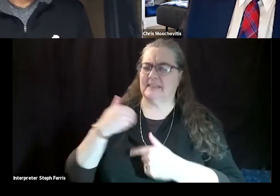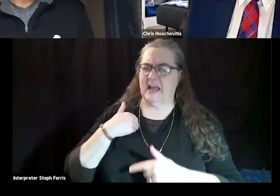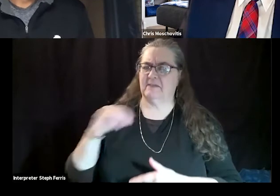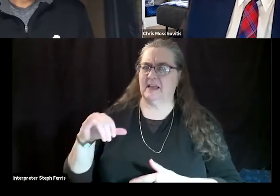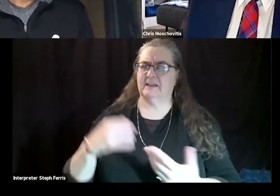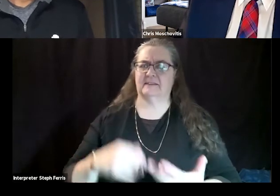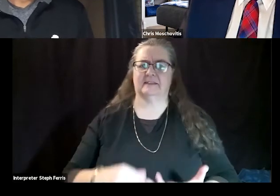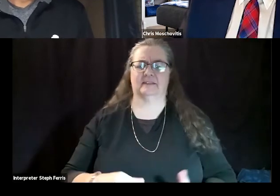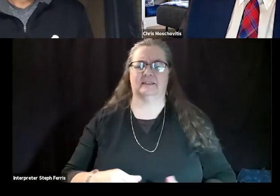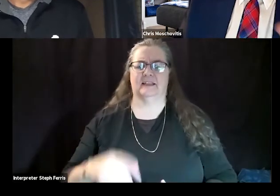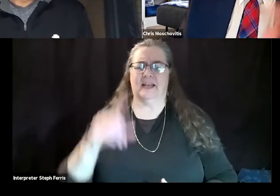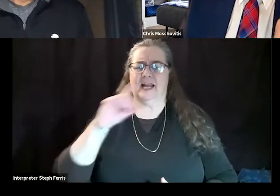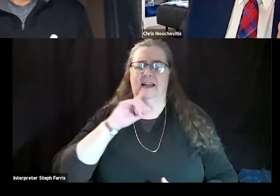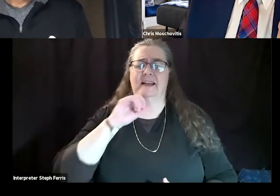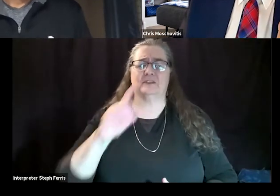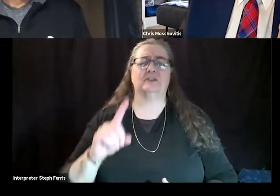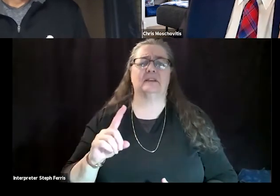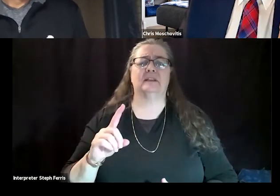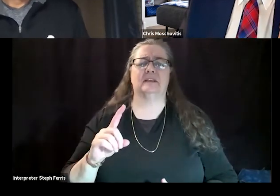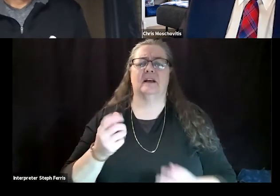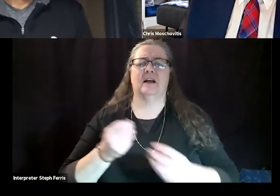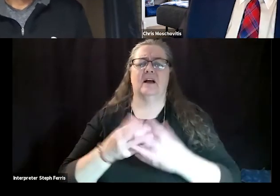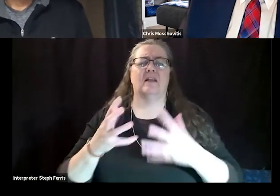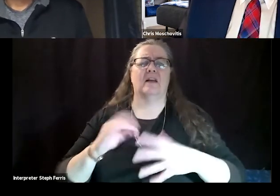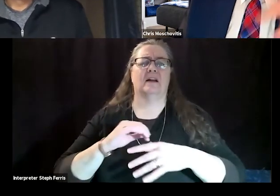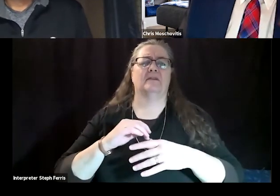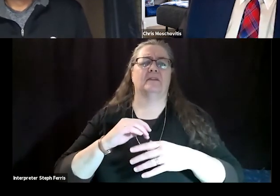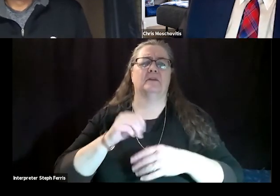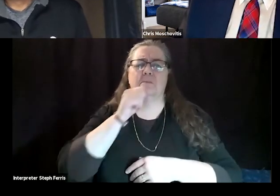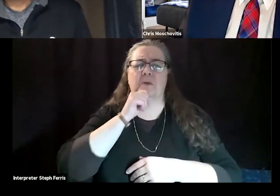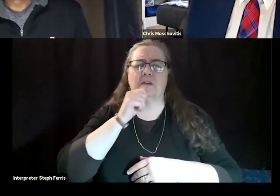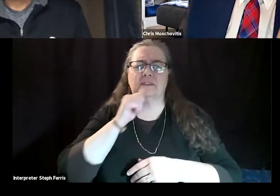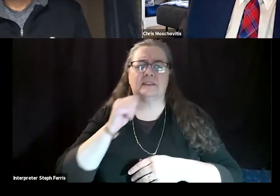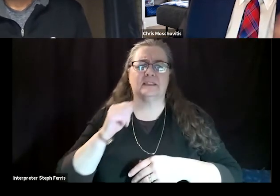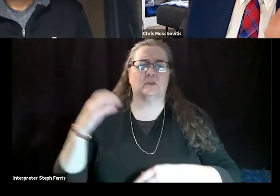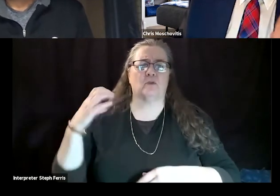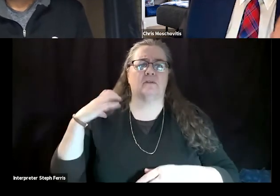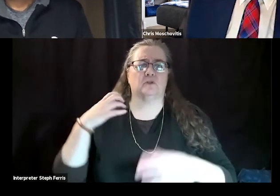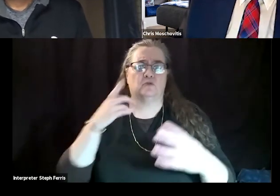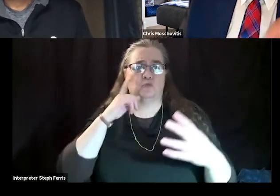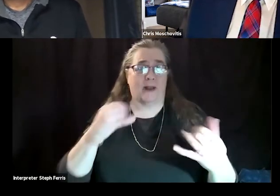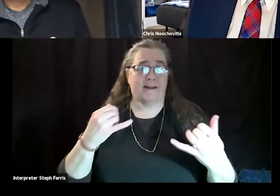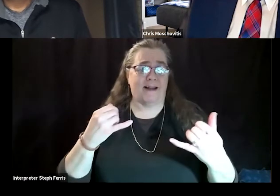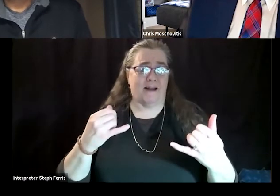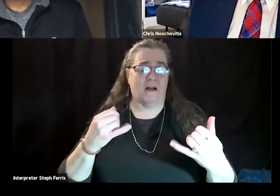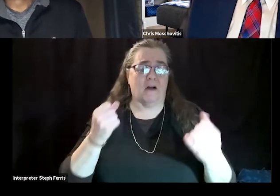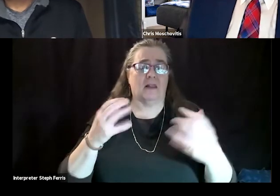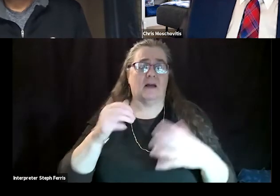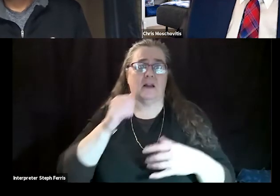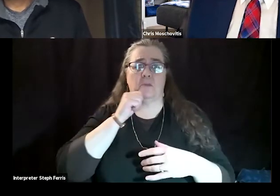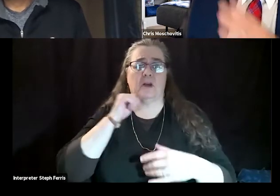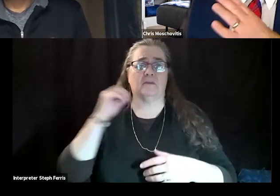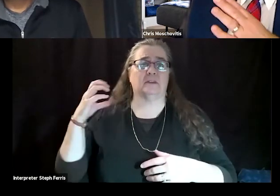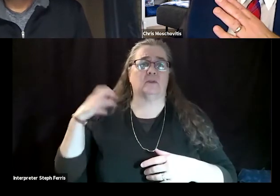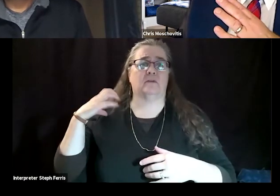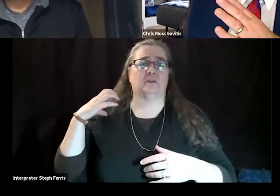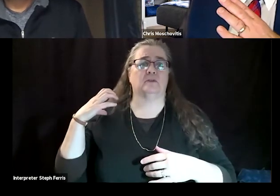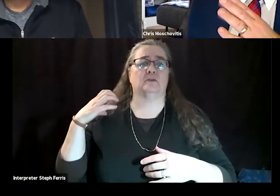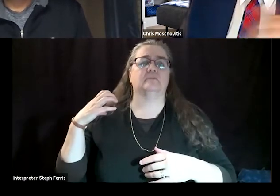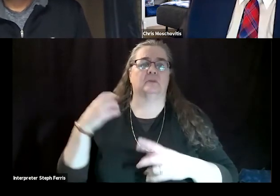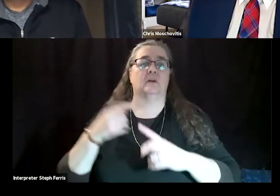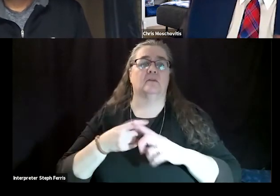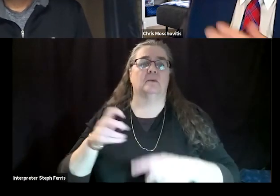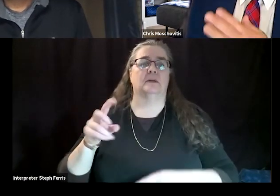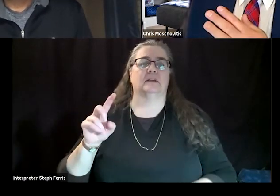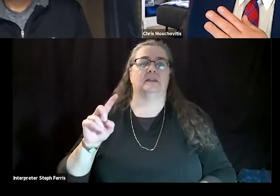it actually grows. A lot of the privacy officers right now, this is fairly young, come right out of the DPO,